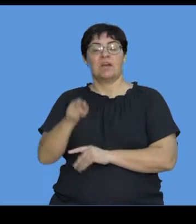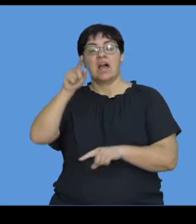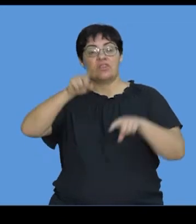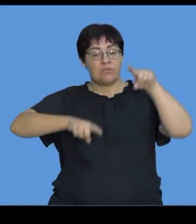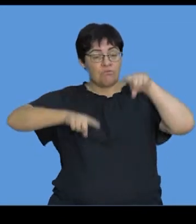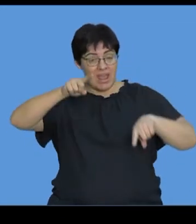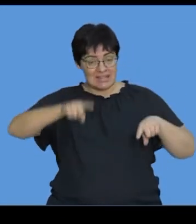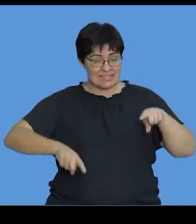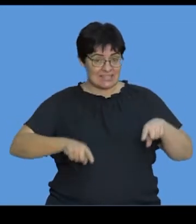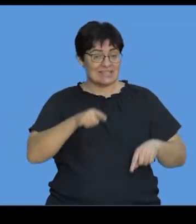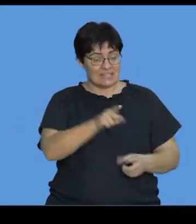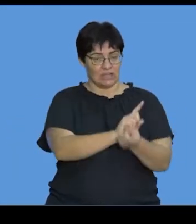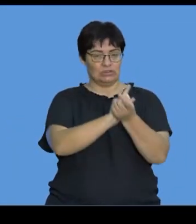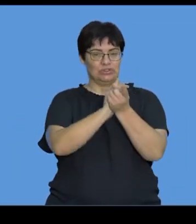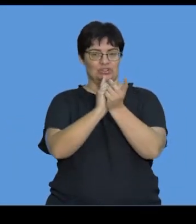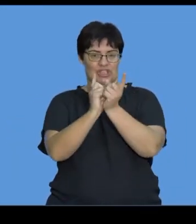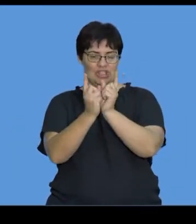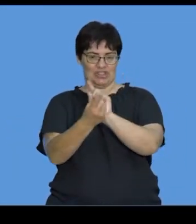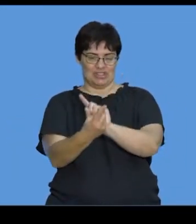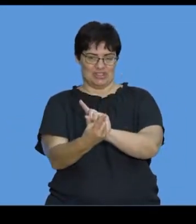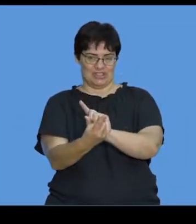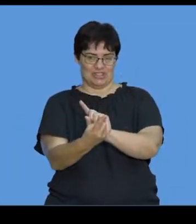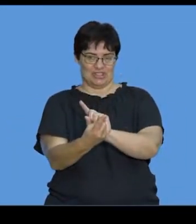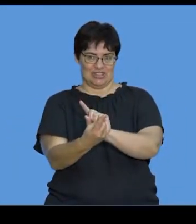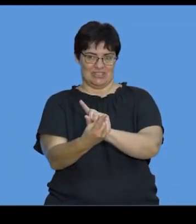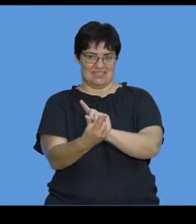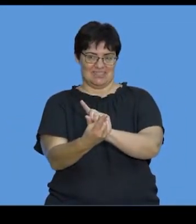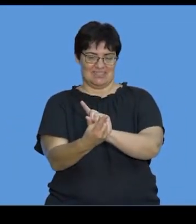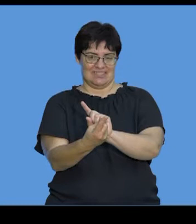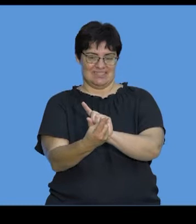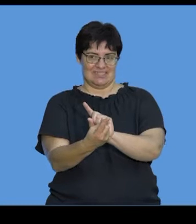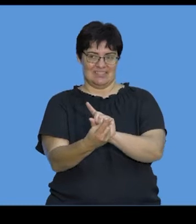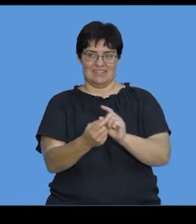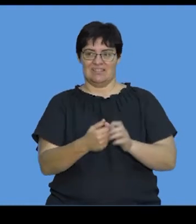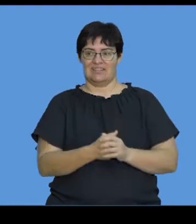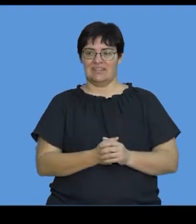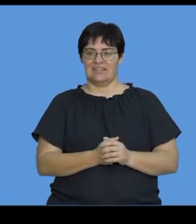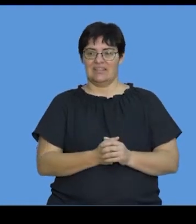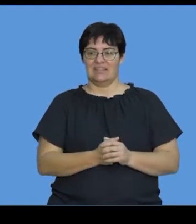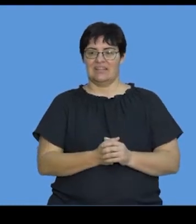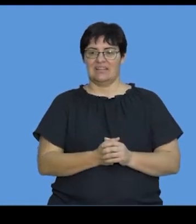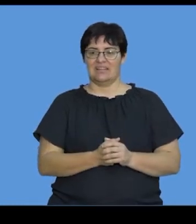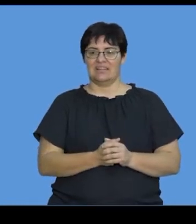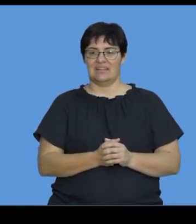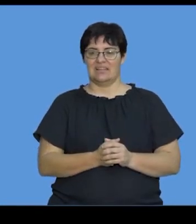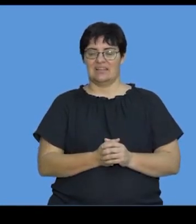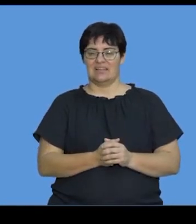the rate of change, of momentum. And I took that away, that's